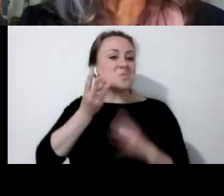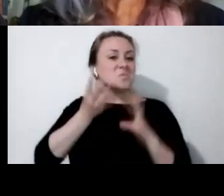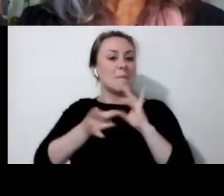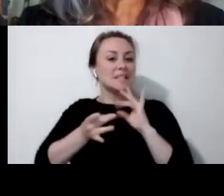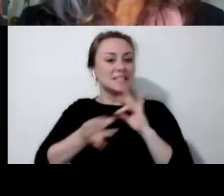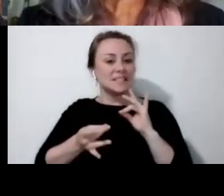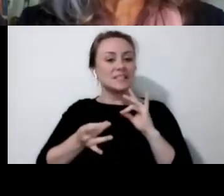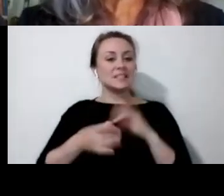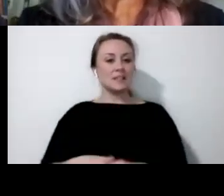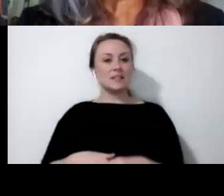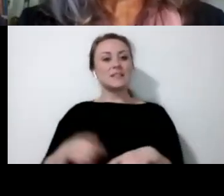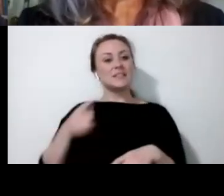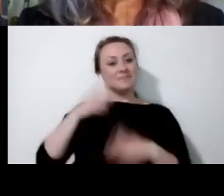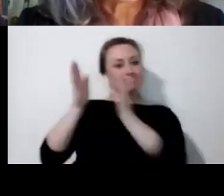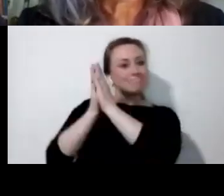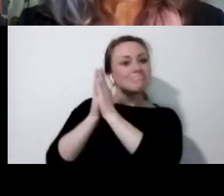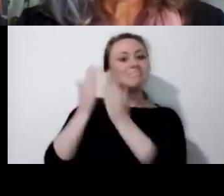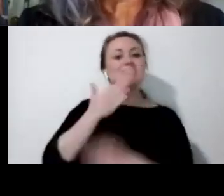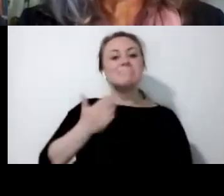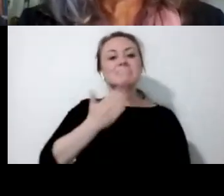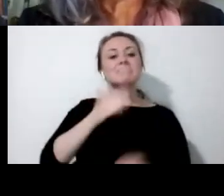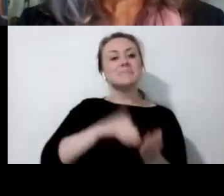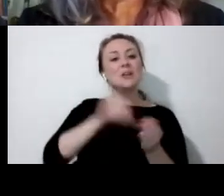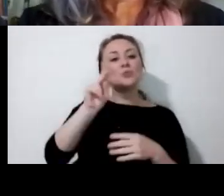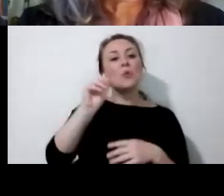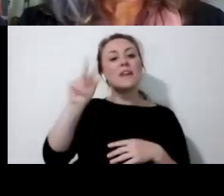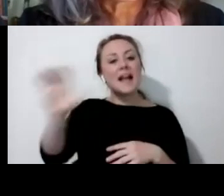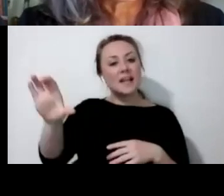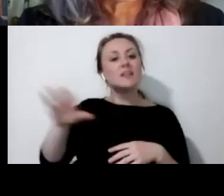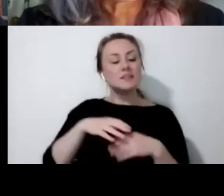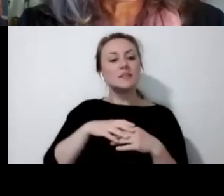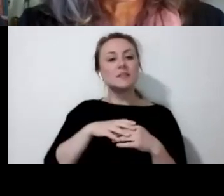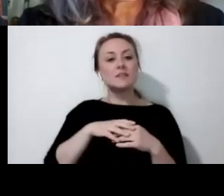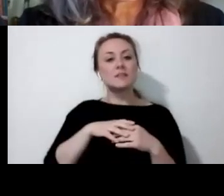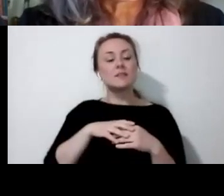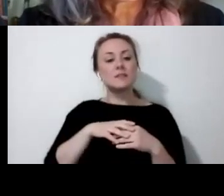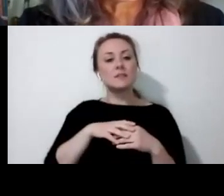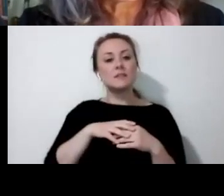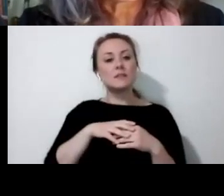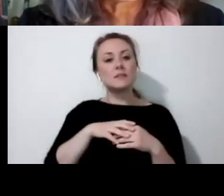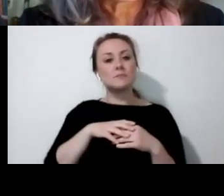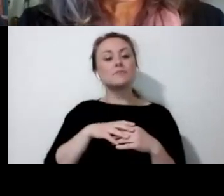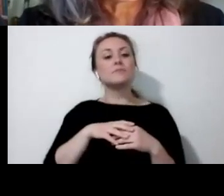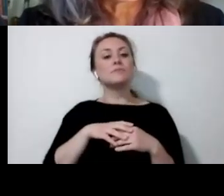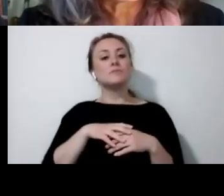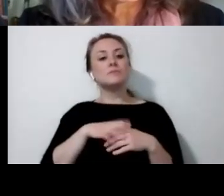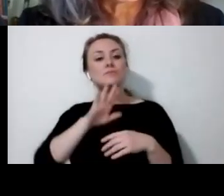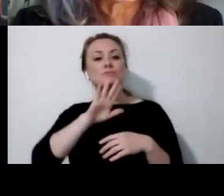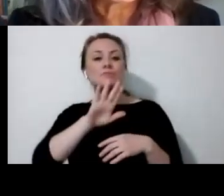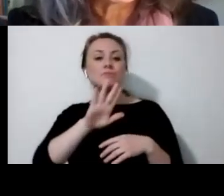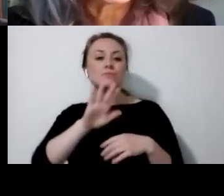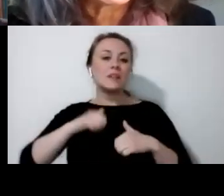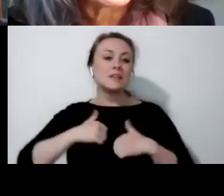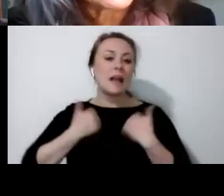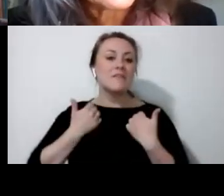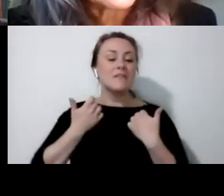Dr. Kovac for his comprehensive lecture. In fact, his slides and the commentary that he's